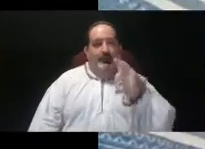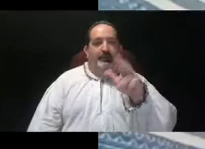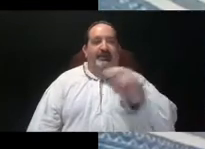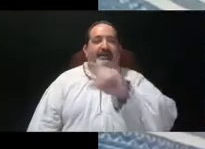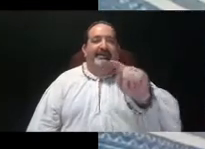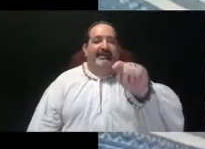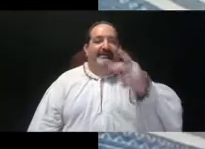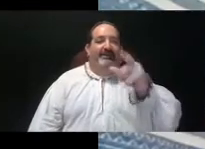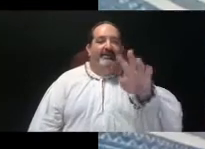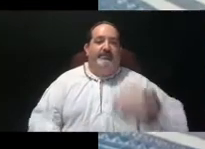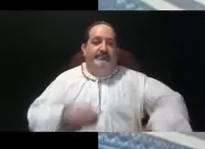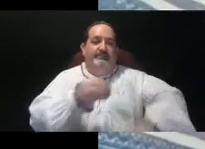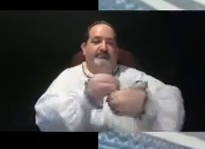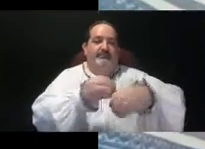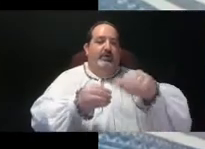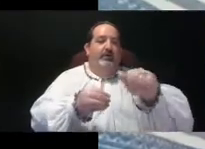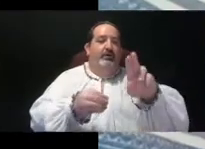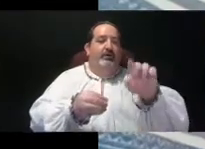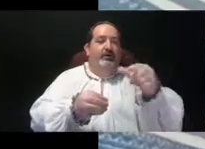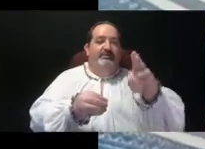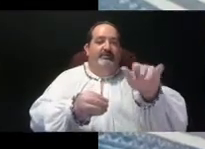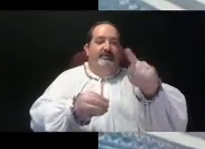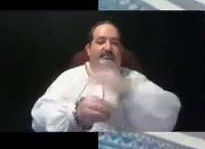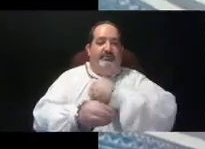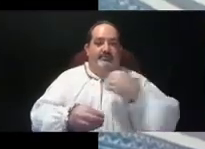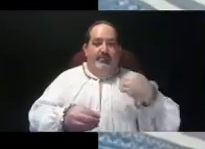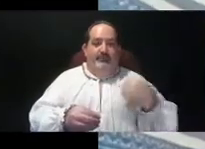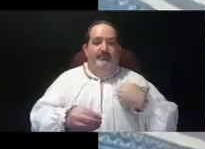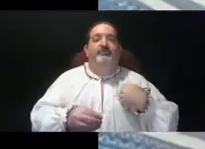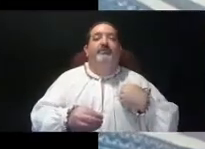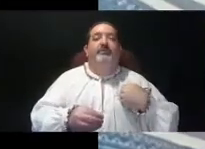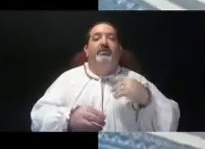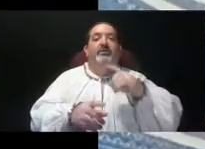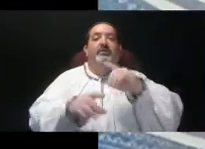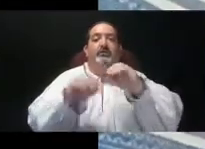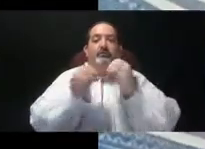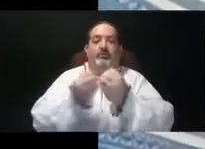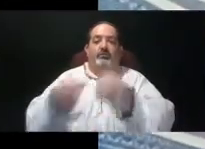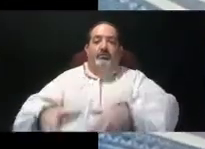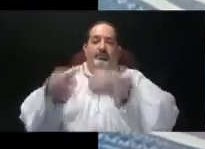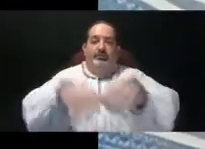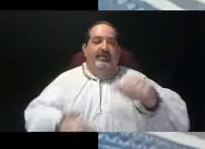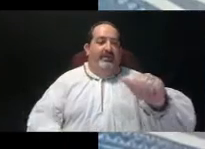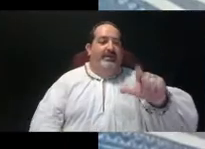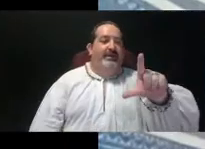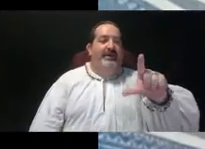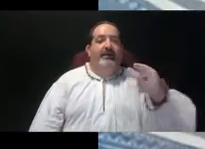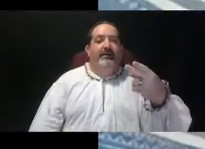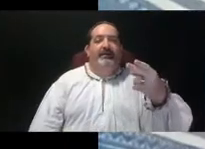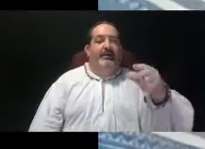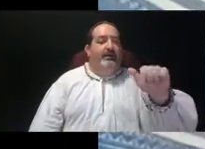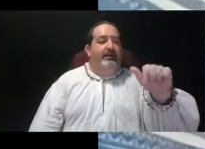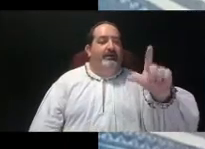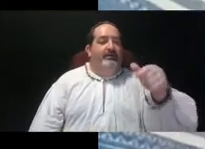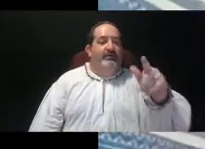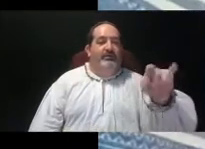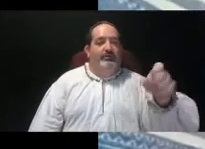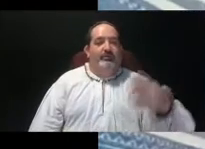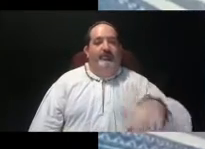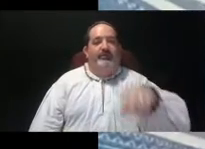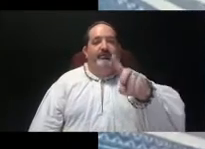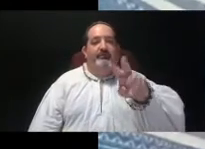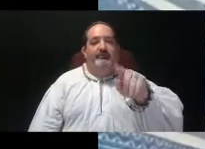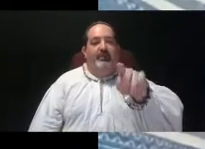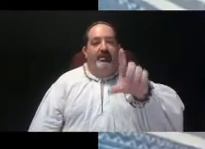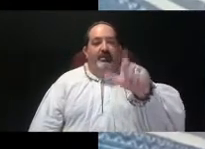an augmentation to their membership in the Order of the Tower of Dreiburgen: Aldgitha of Ashwood, Fionuala de